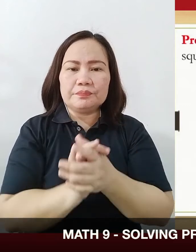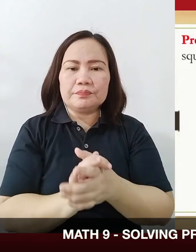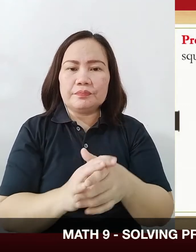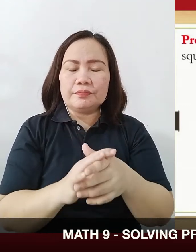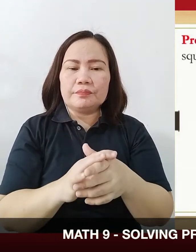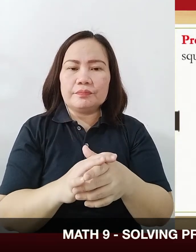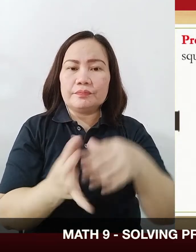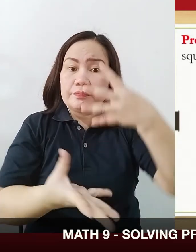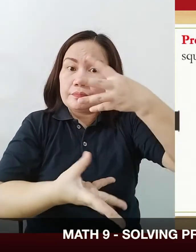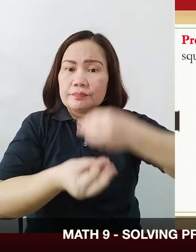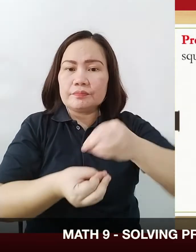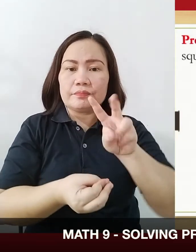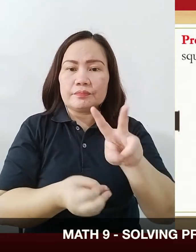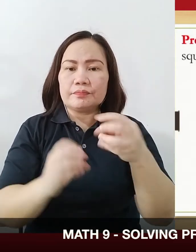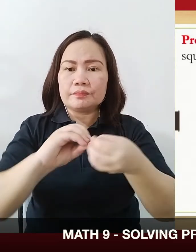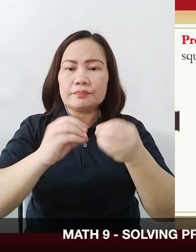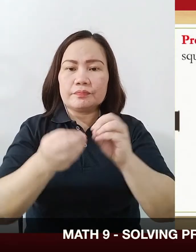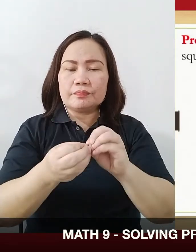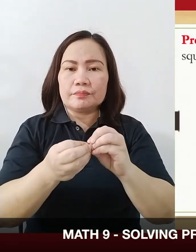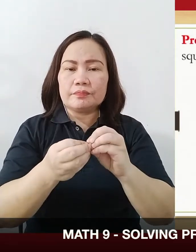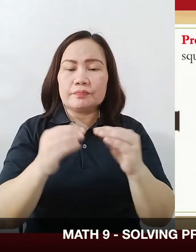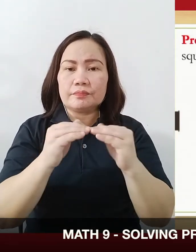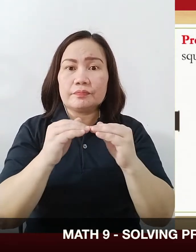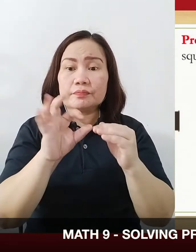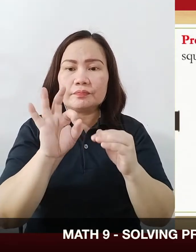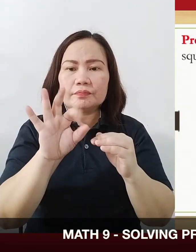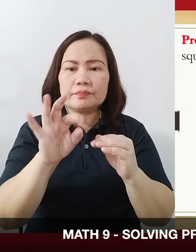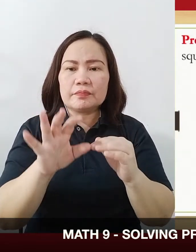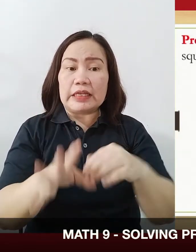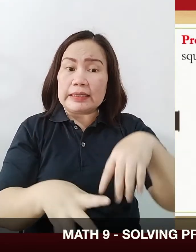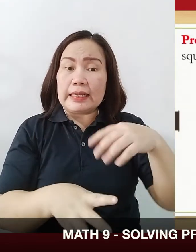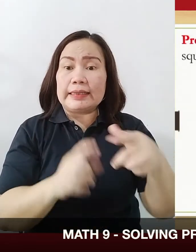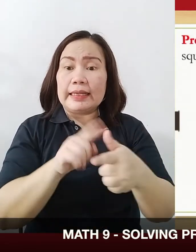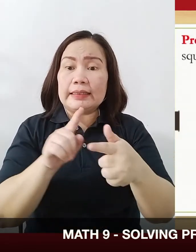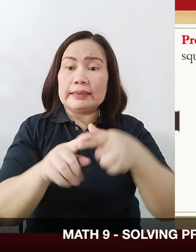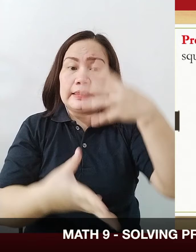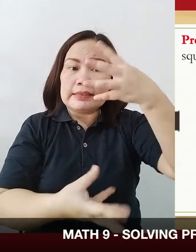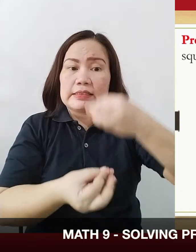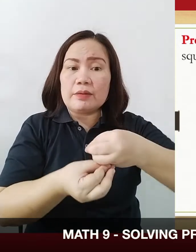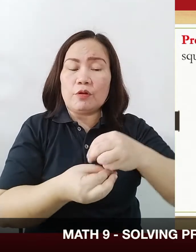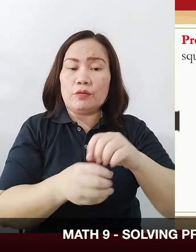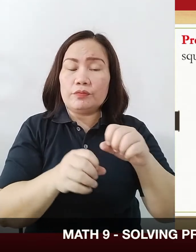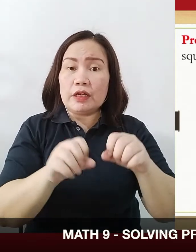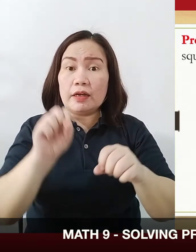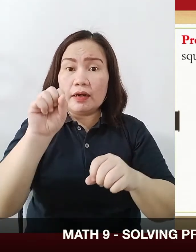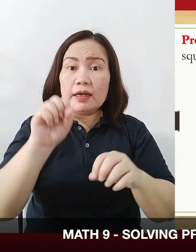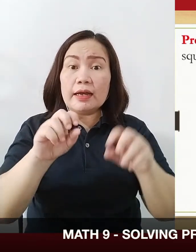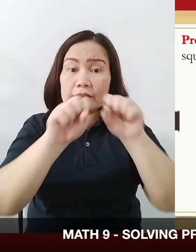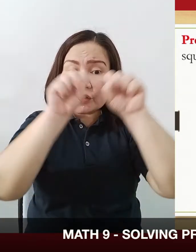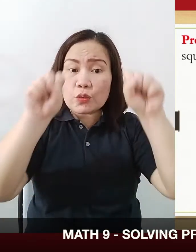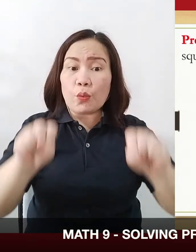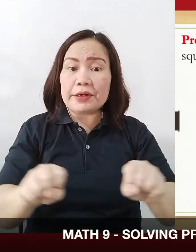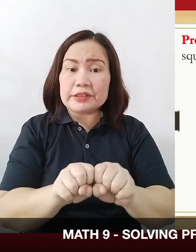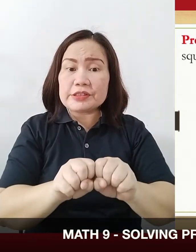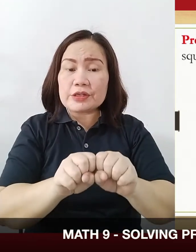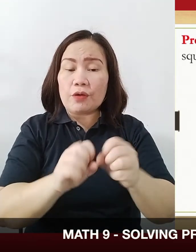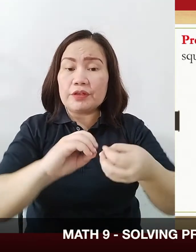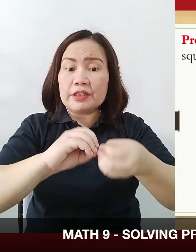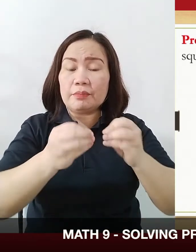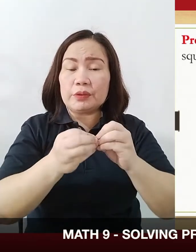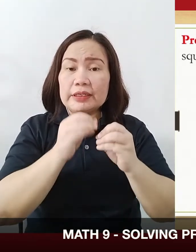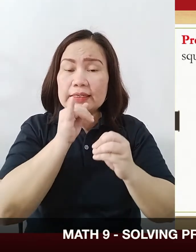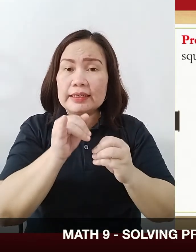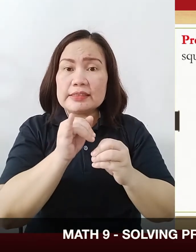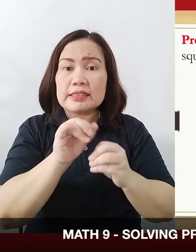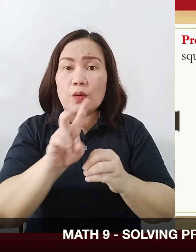the sum of two numbers is 19. The sum of the squares of the number is 193. Find the